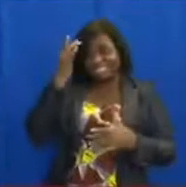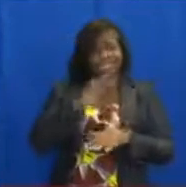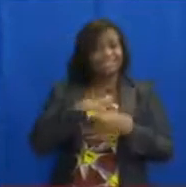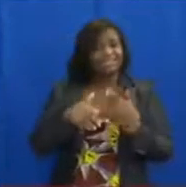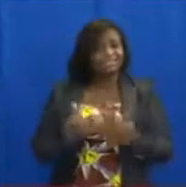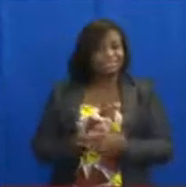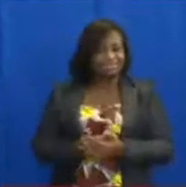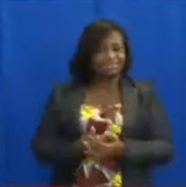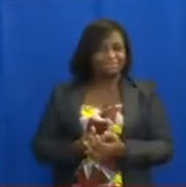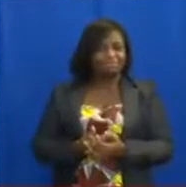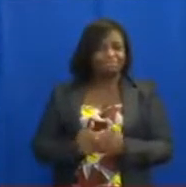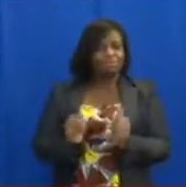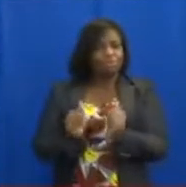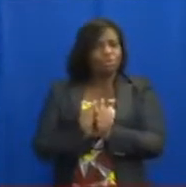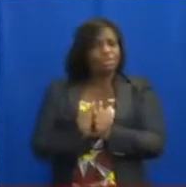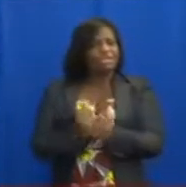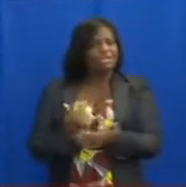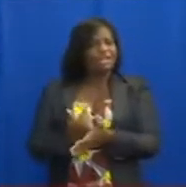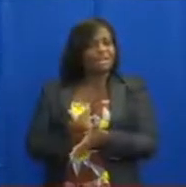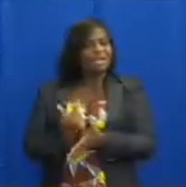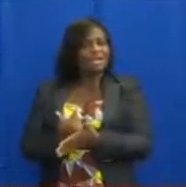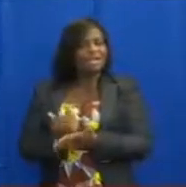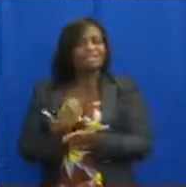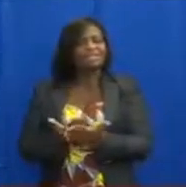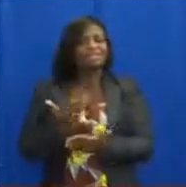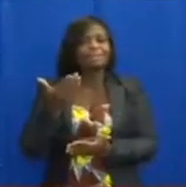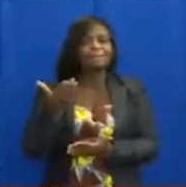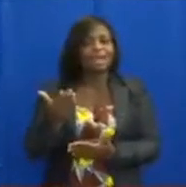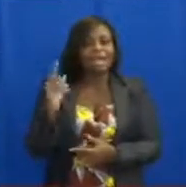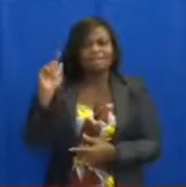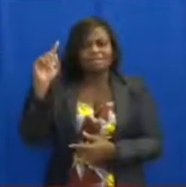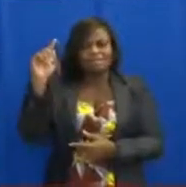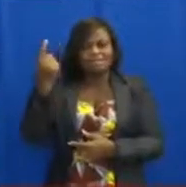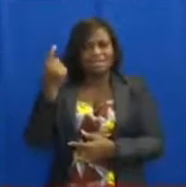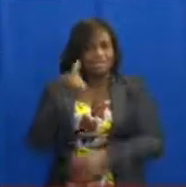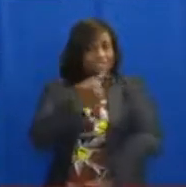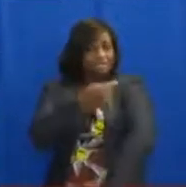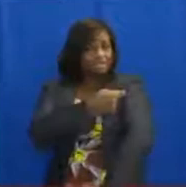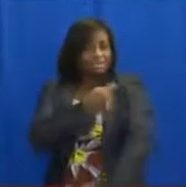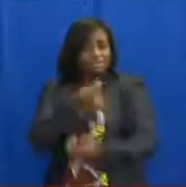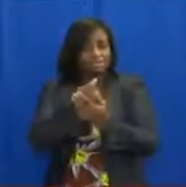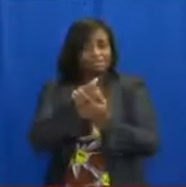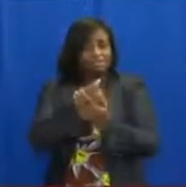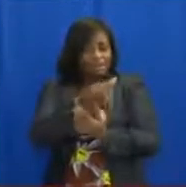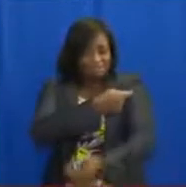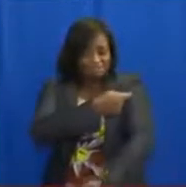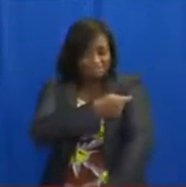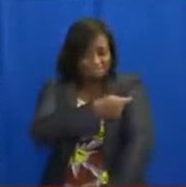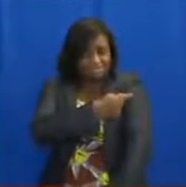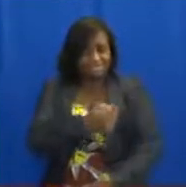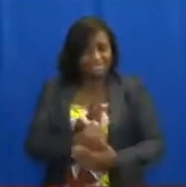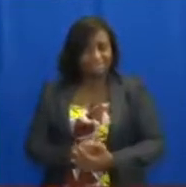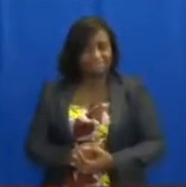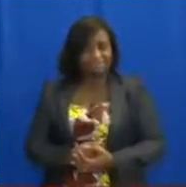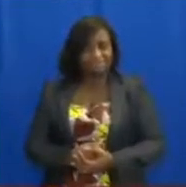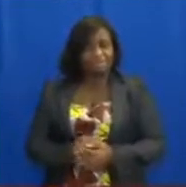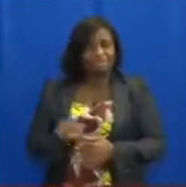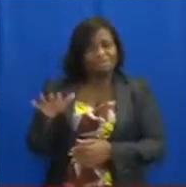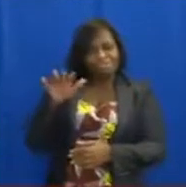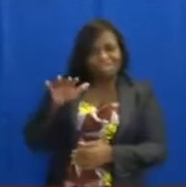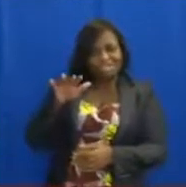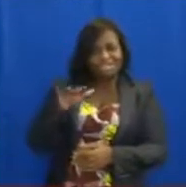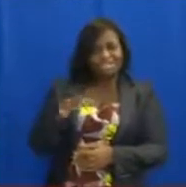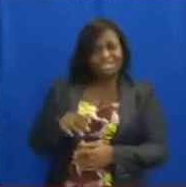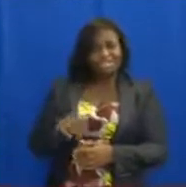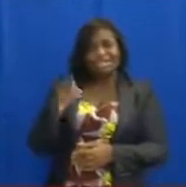general. With Ghana set to procure her first consignment of the COVID-19 vaccines within